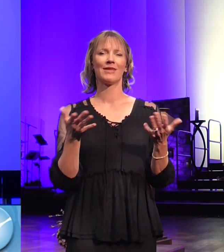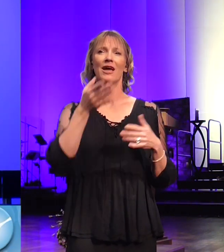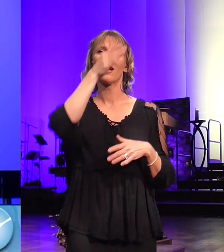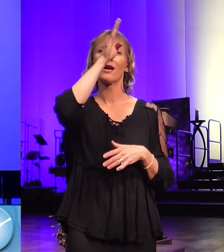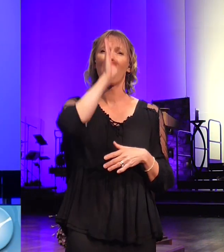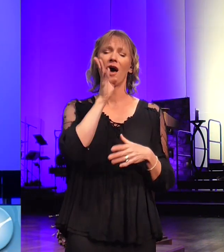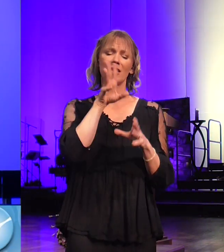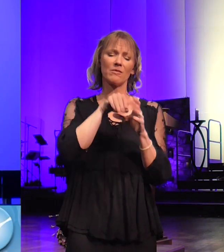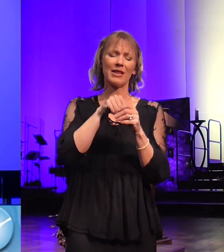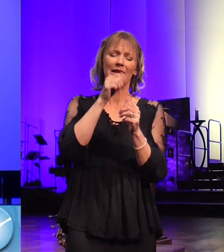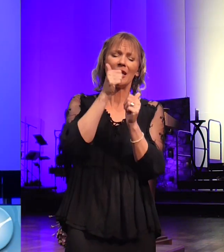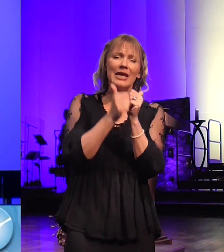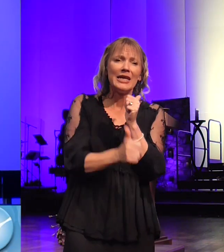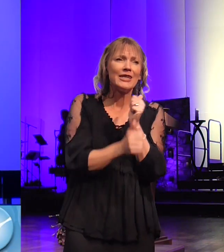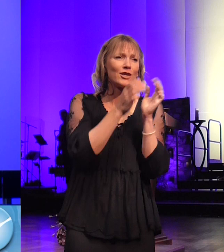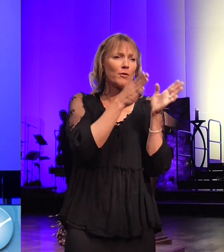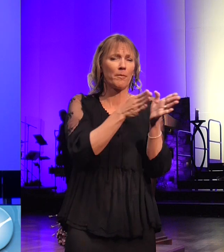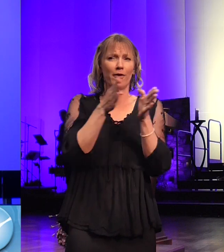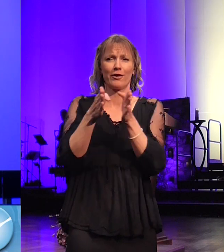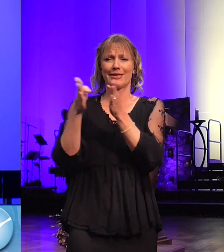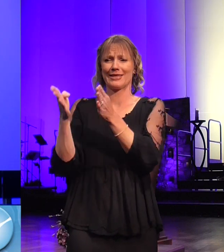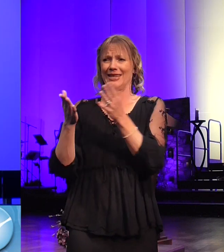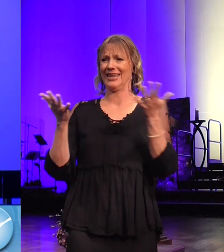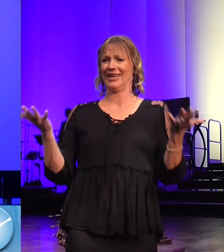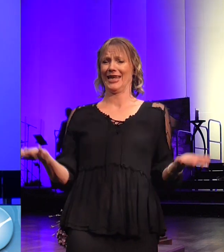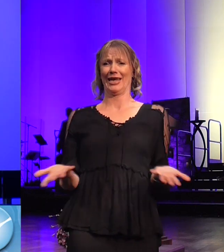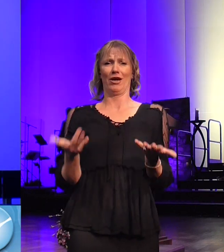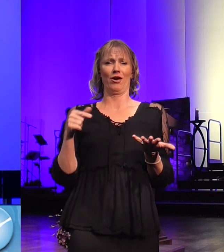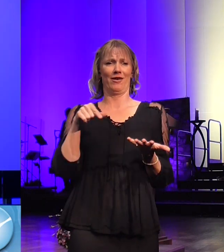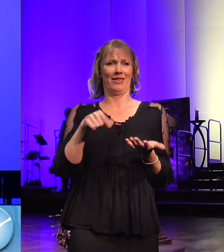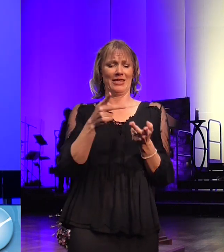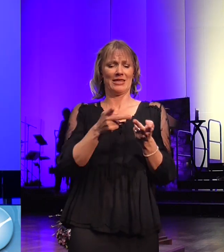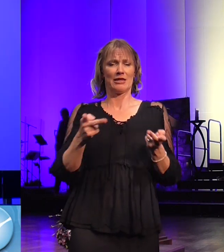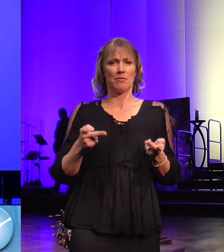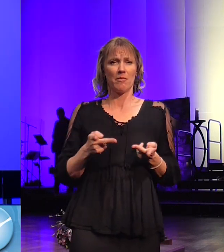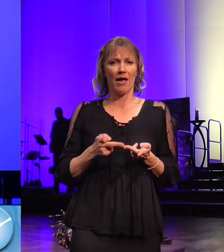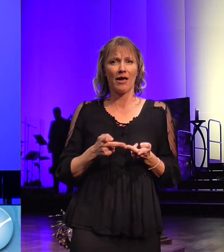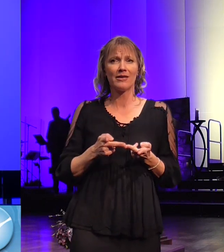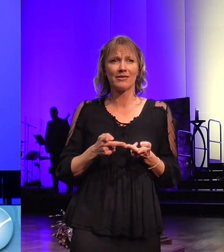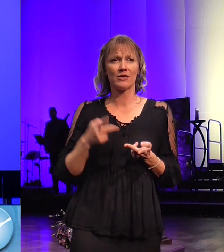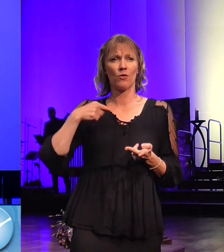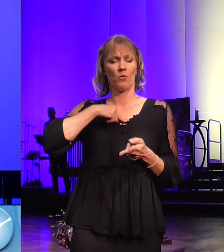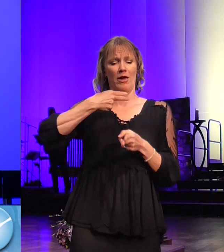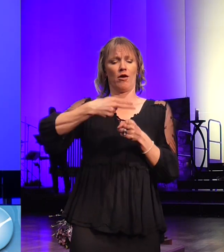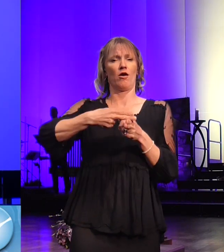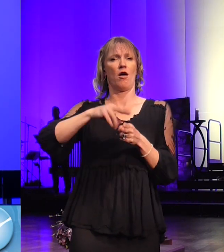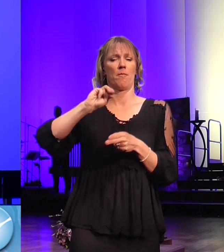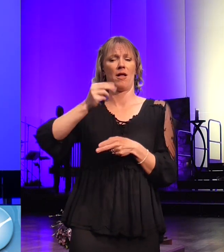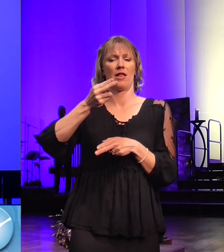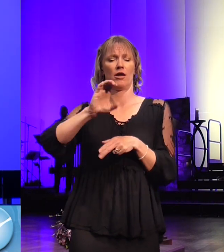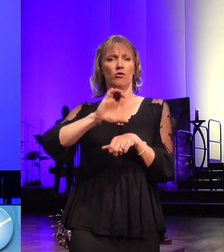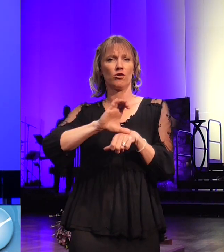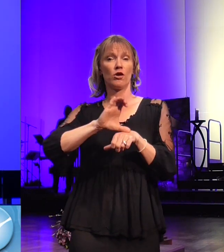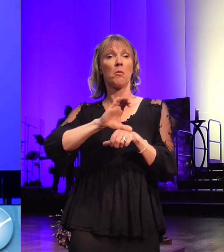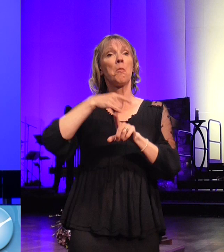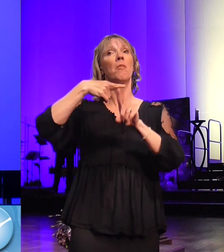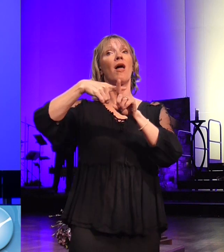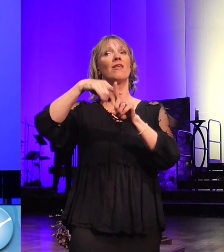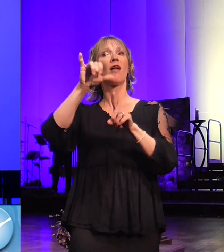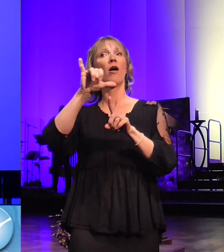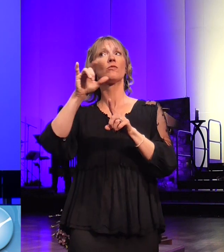each individual who is in this space that we call Mile High Church, and those who